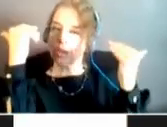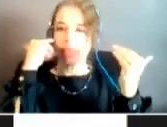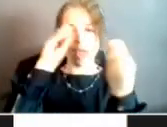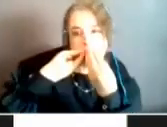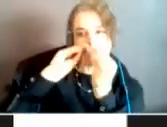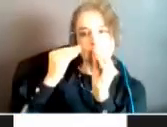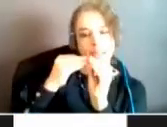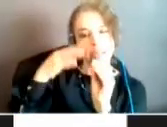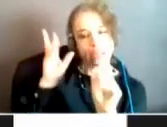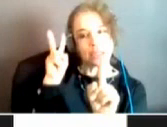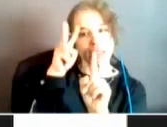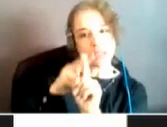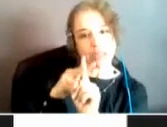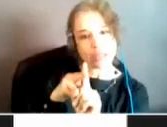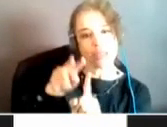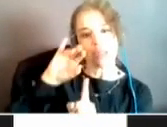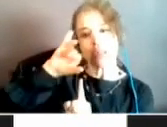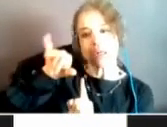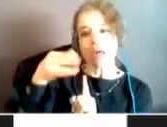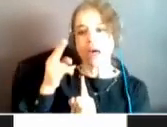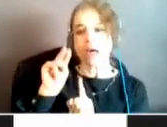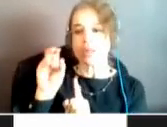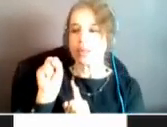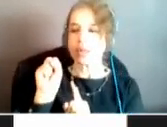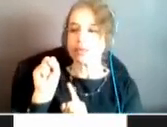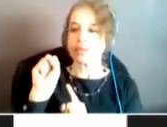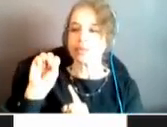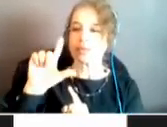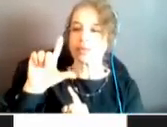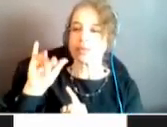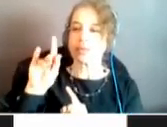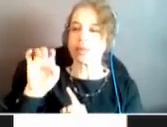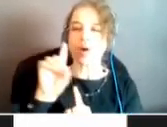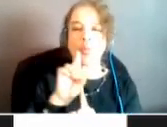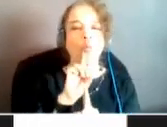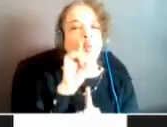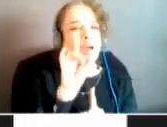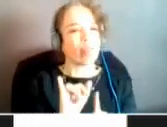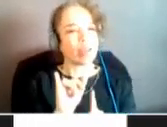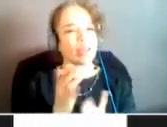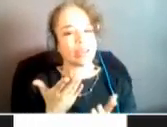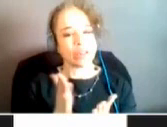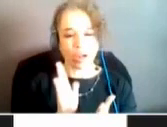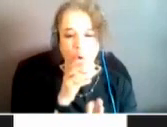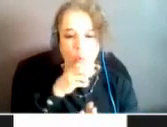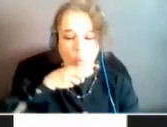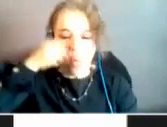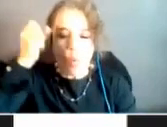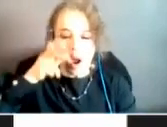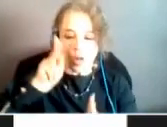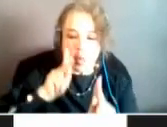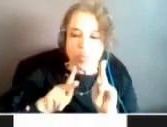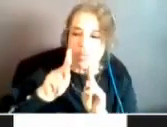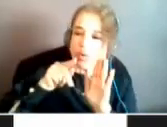was implied in Jocelyn's slides. So we really, you know, when it comes to older people and